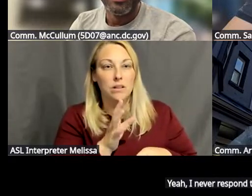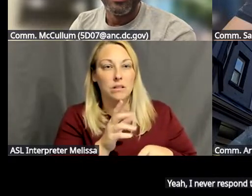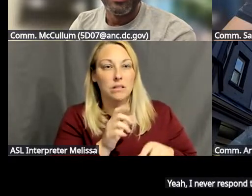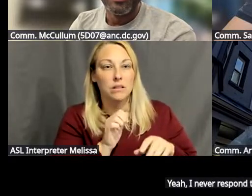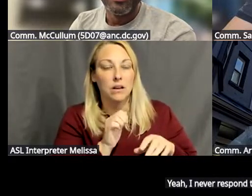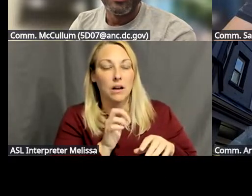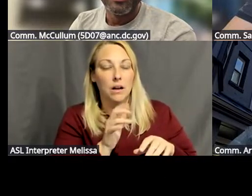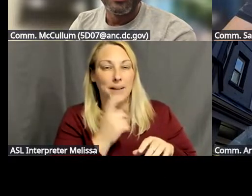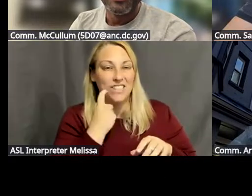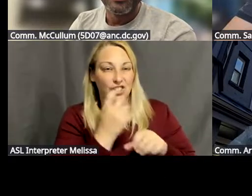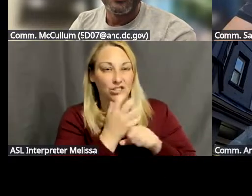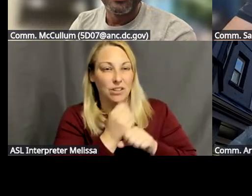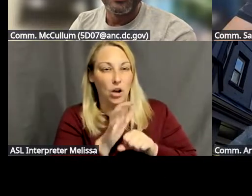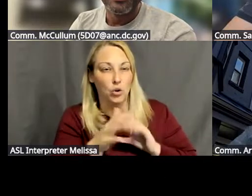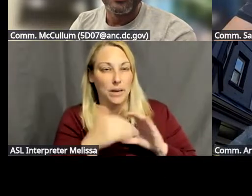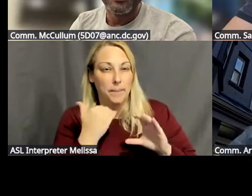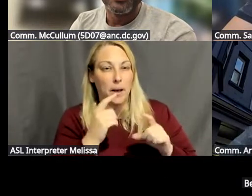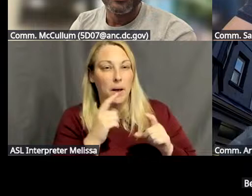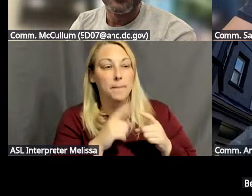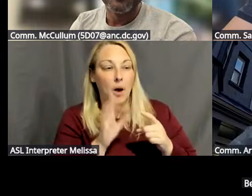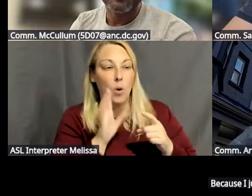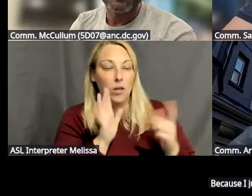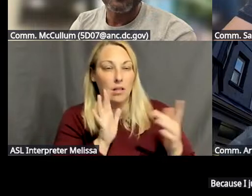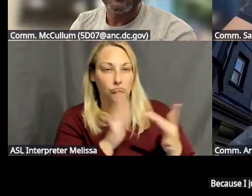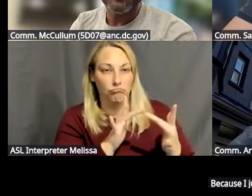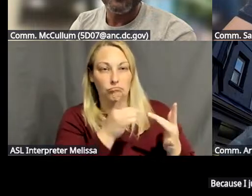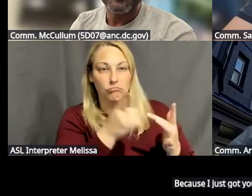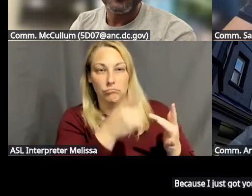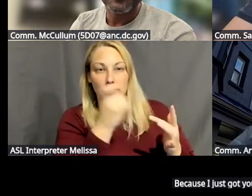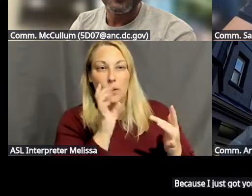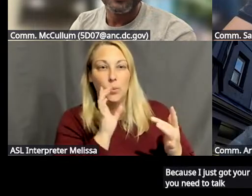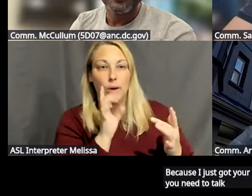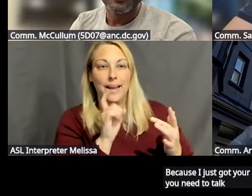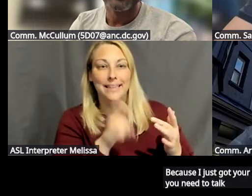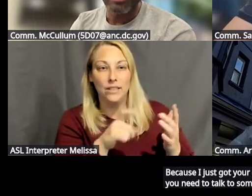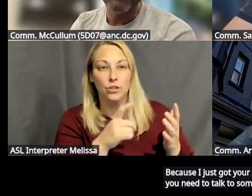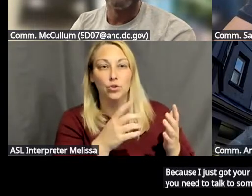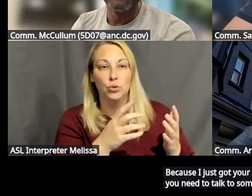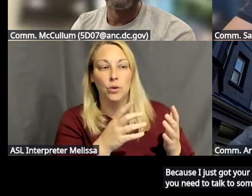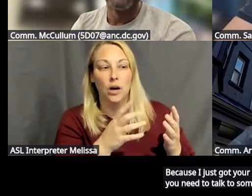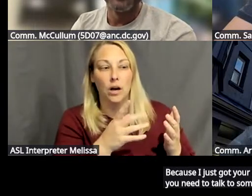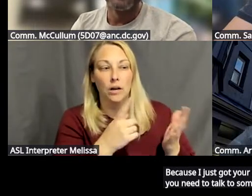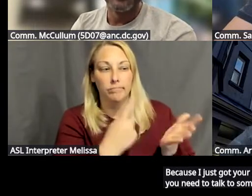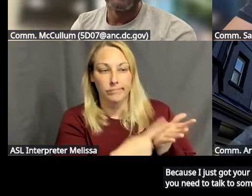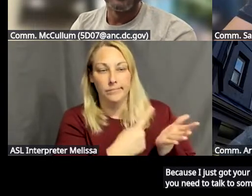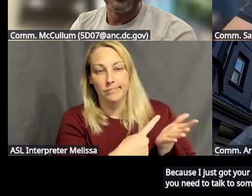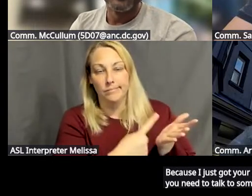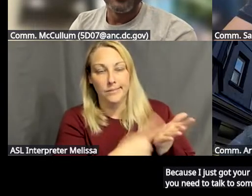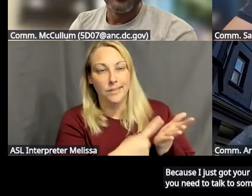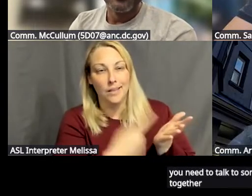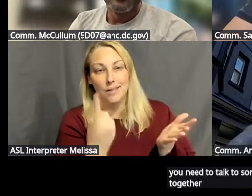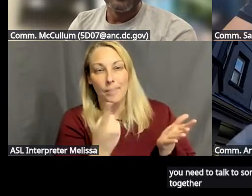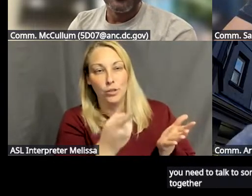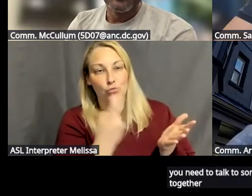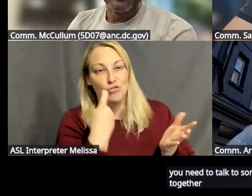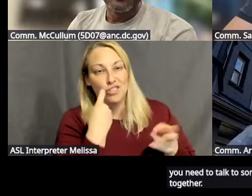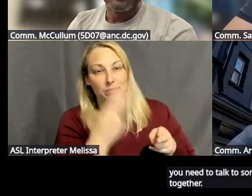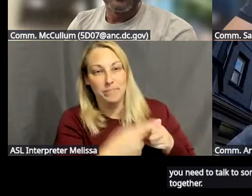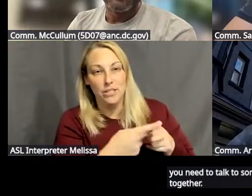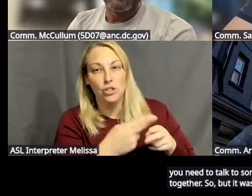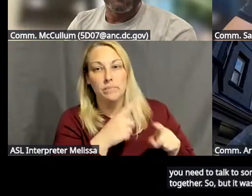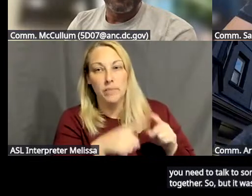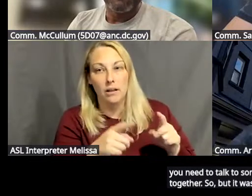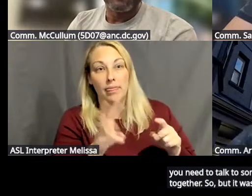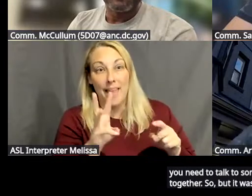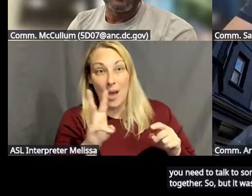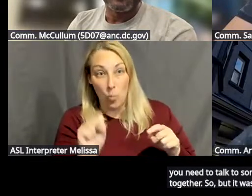got your email. But I do want to reach out to you because me and you need to talk because something you just mentioned. So me and you need to get together. So, but it was me because, like I said,